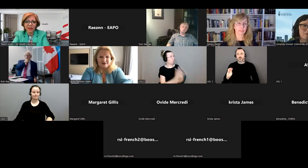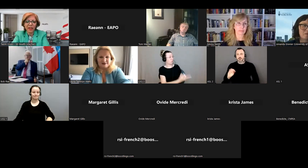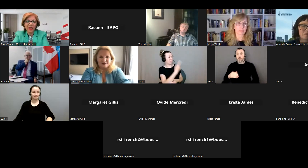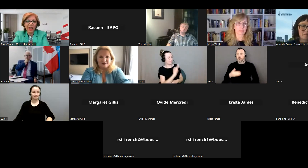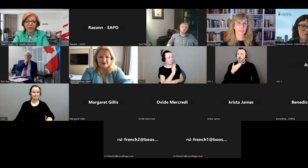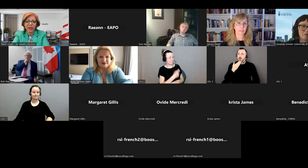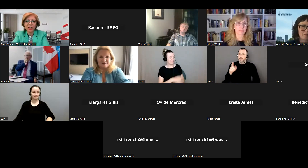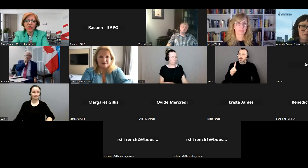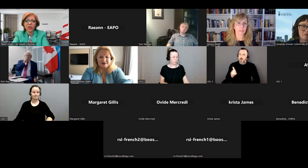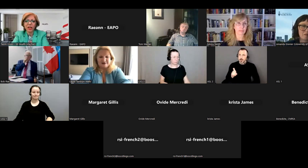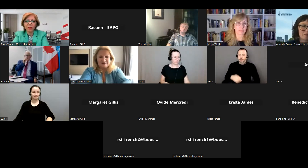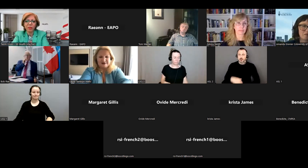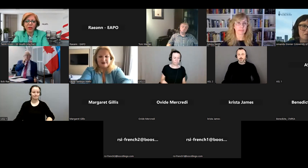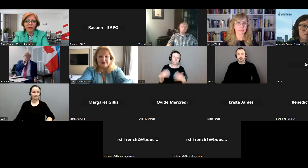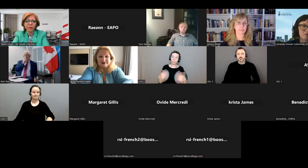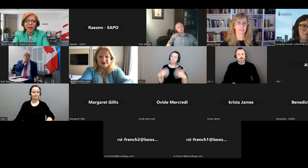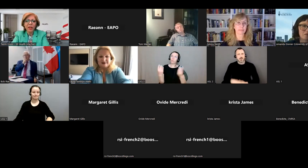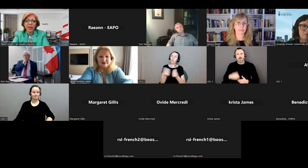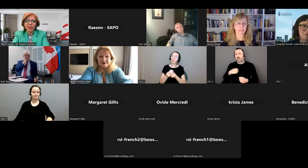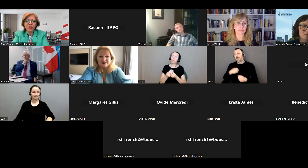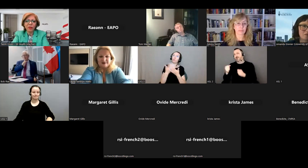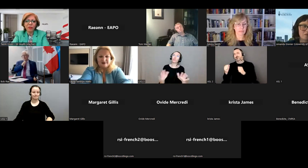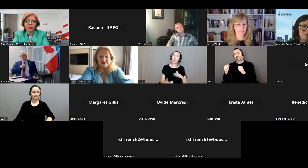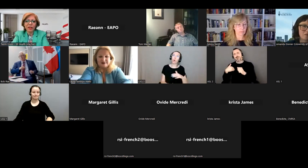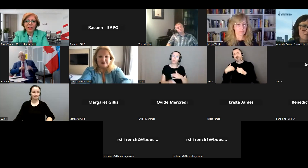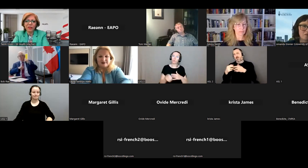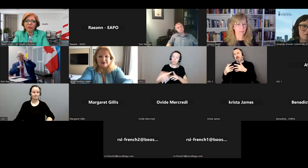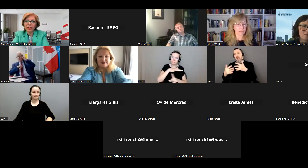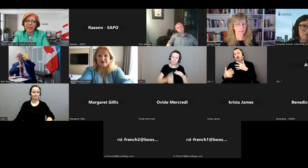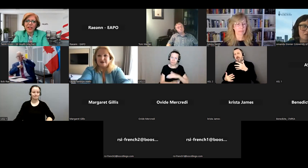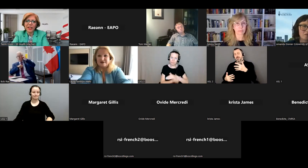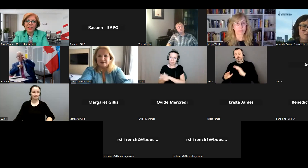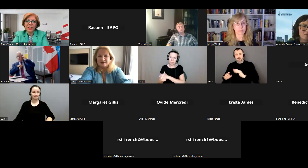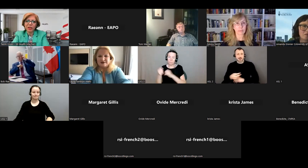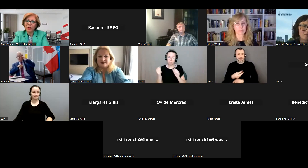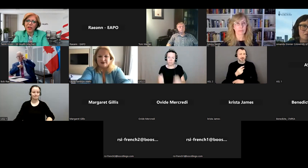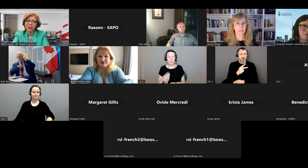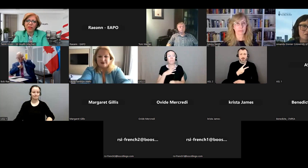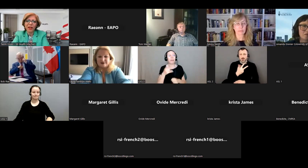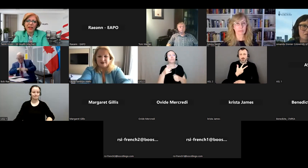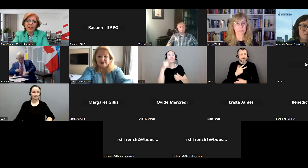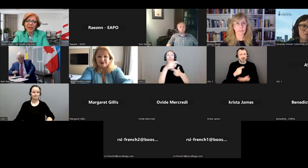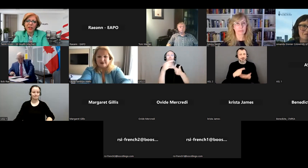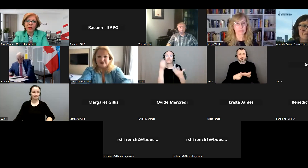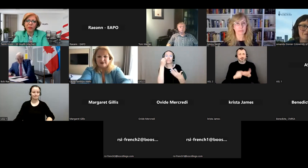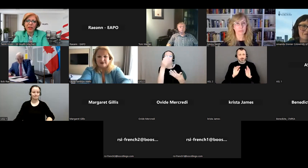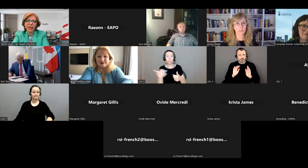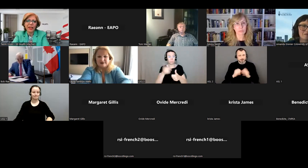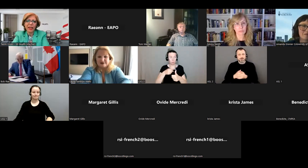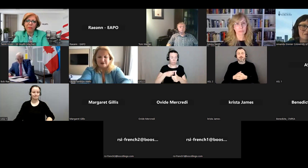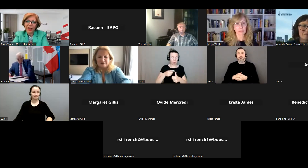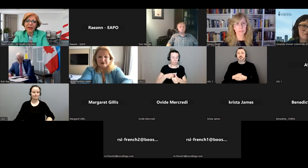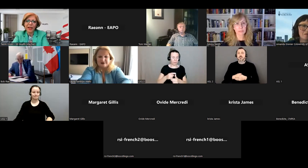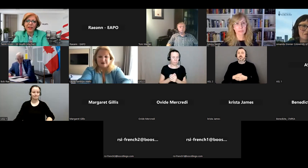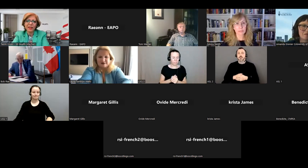can happen, but I'll touch on a couple. So the first thing is, I'm going to pick up the thread, being